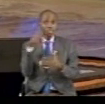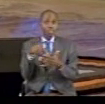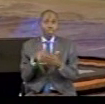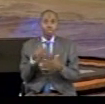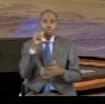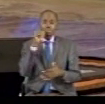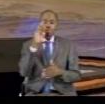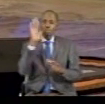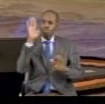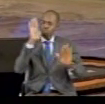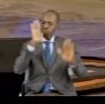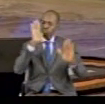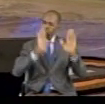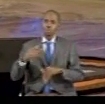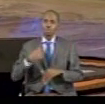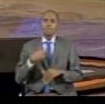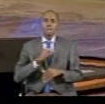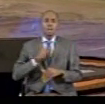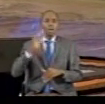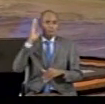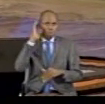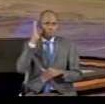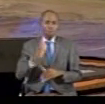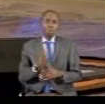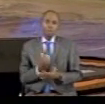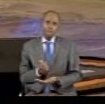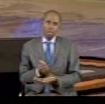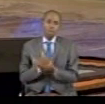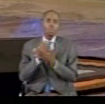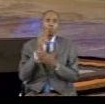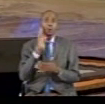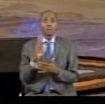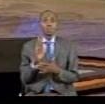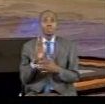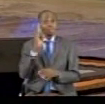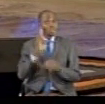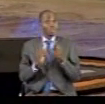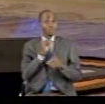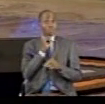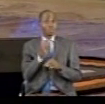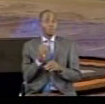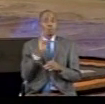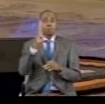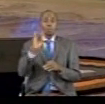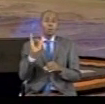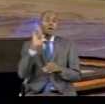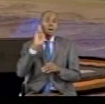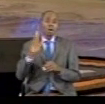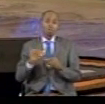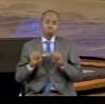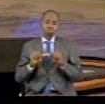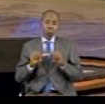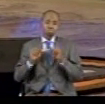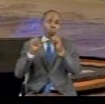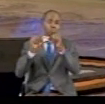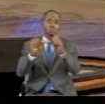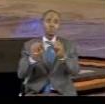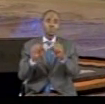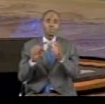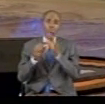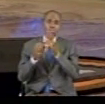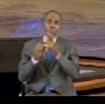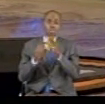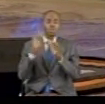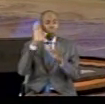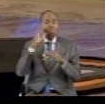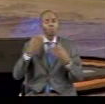me, I will avenge her, lest by a continual coming she weary me. Here